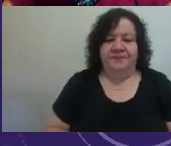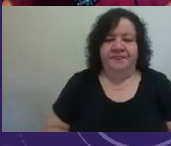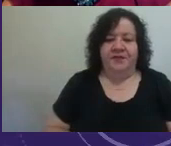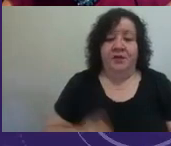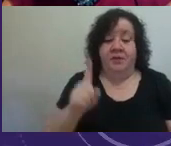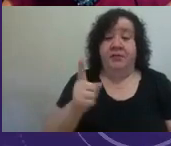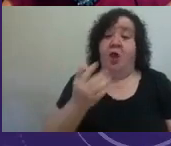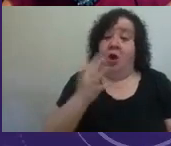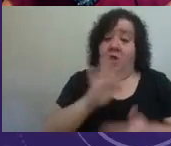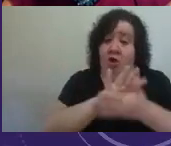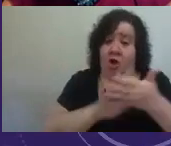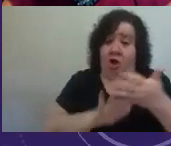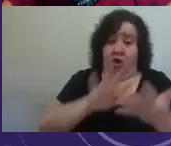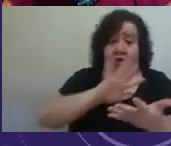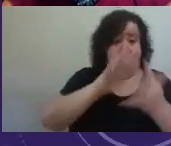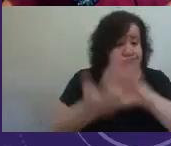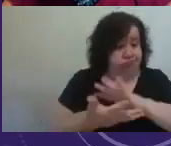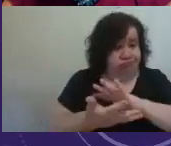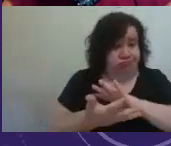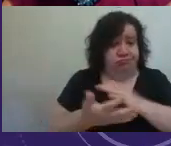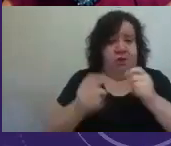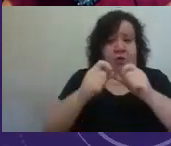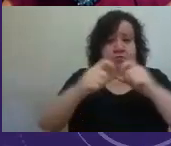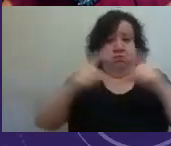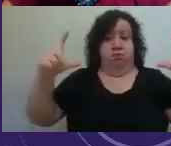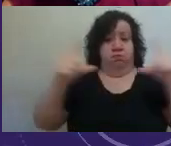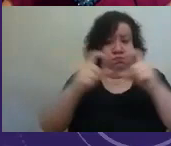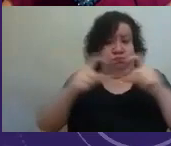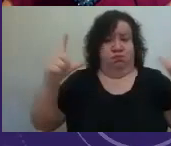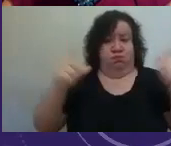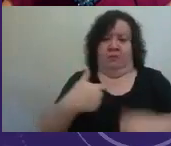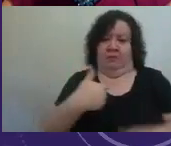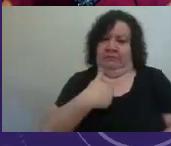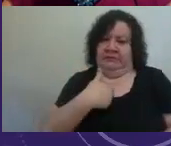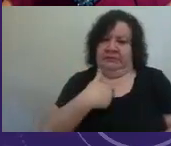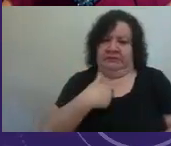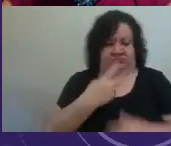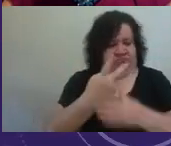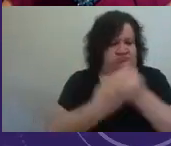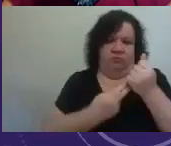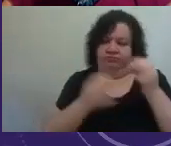use, and I want to make sure that everyone has the option to do so.